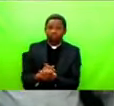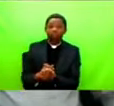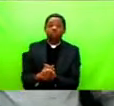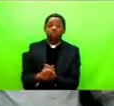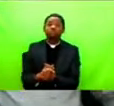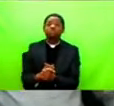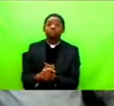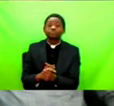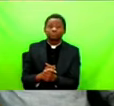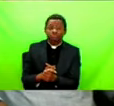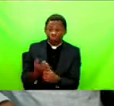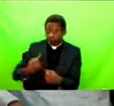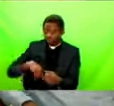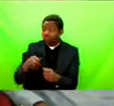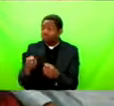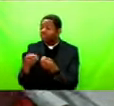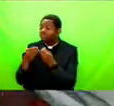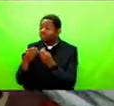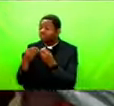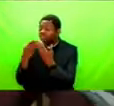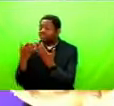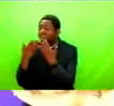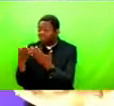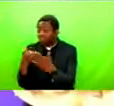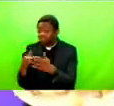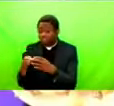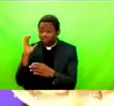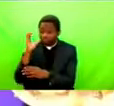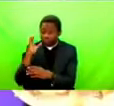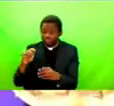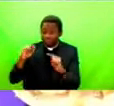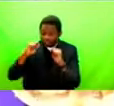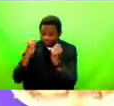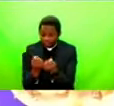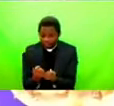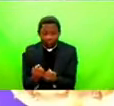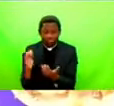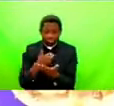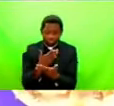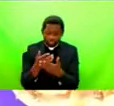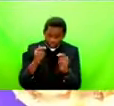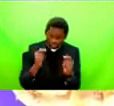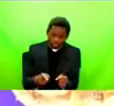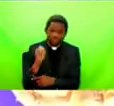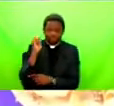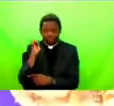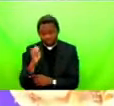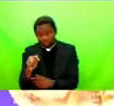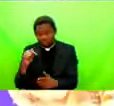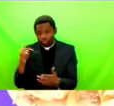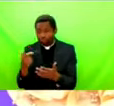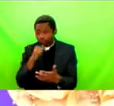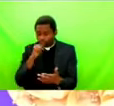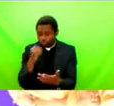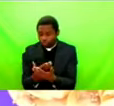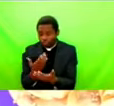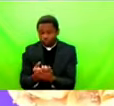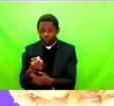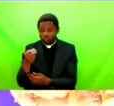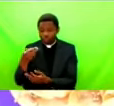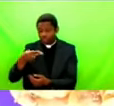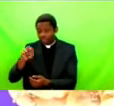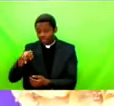We give thanks to the crusade team members, the musicians, the evangelists, the Pentecost gospel heralds, the power producers and